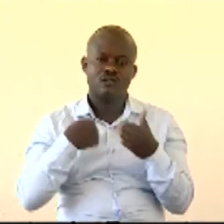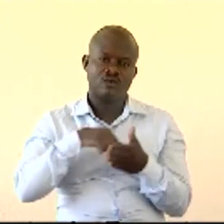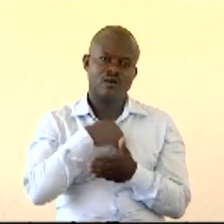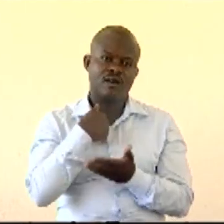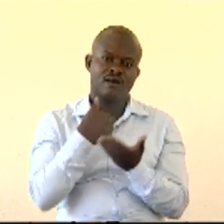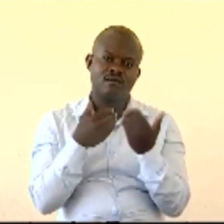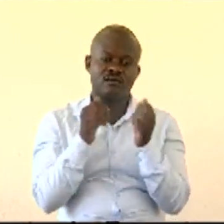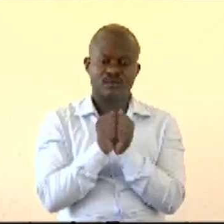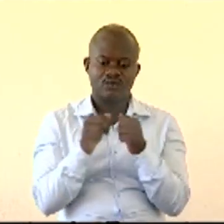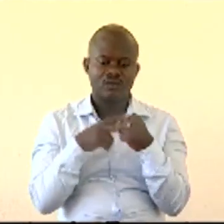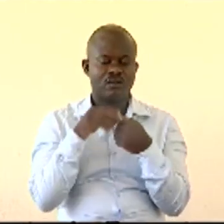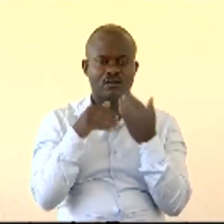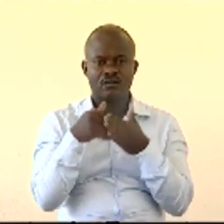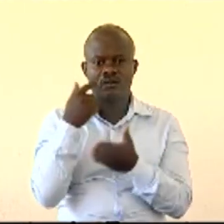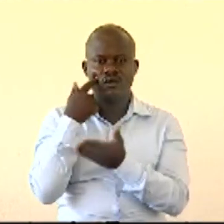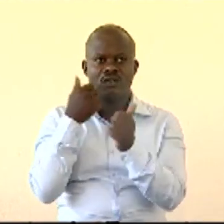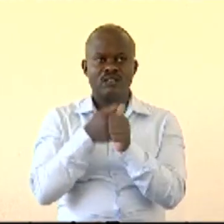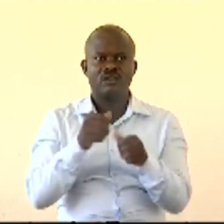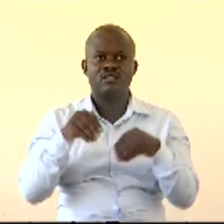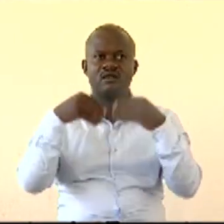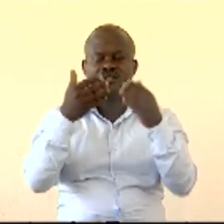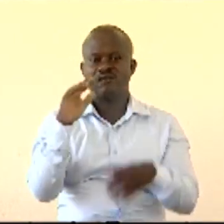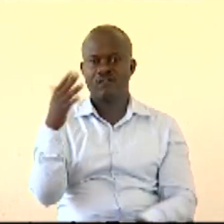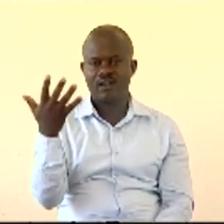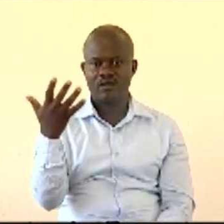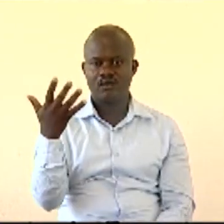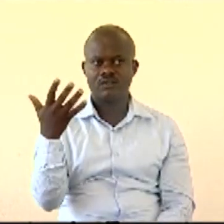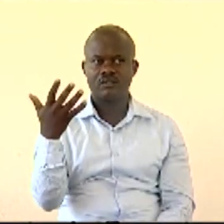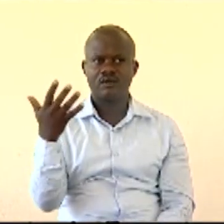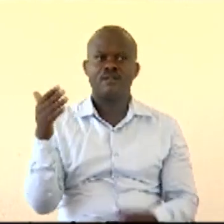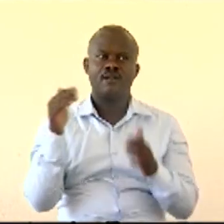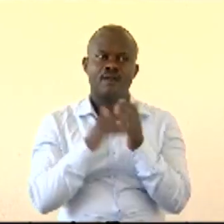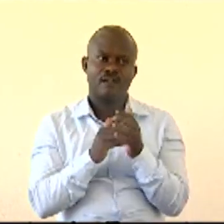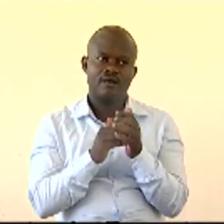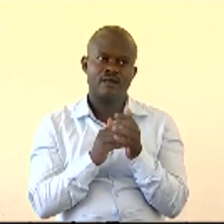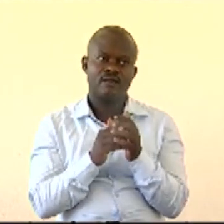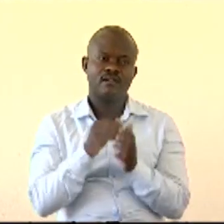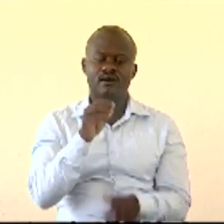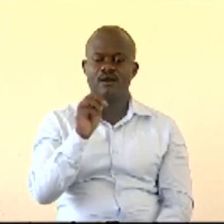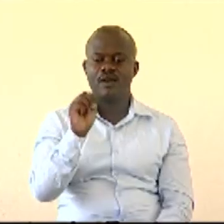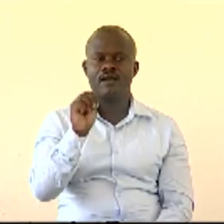over 14, which gives 5. And the